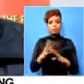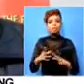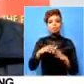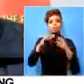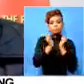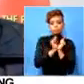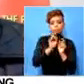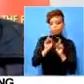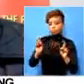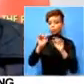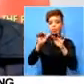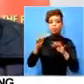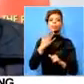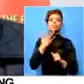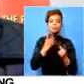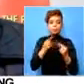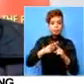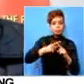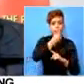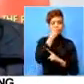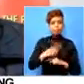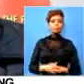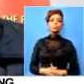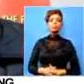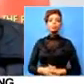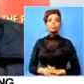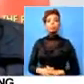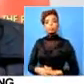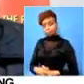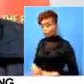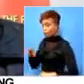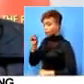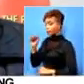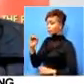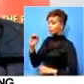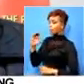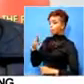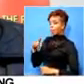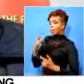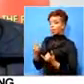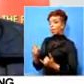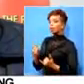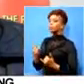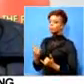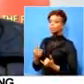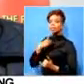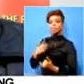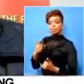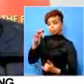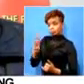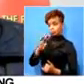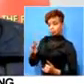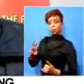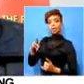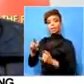So just another warning issued by the SACP, sending out a stern warning that the governing party should be wary of